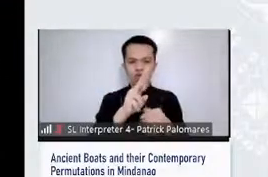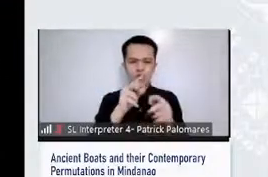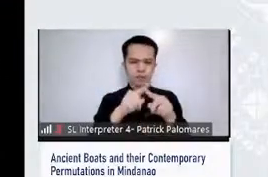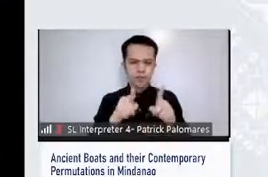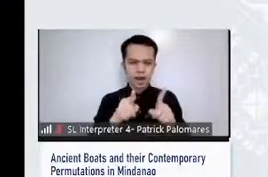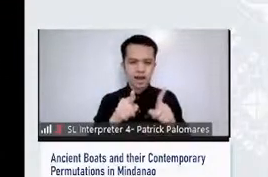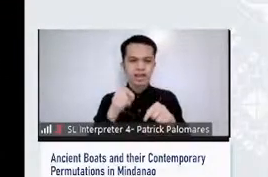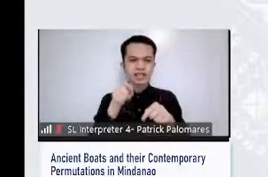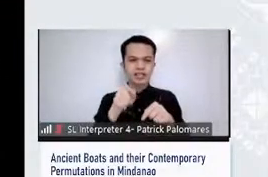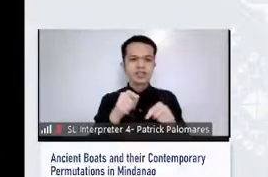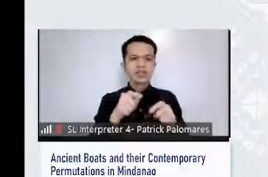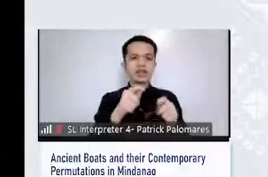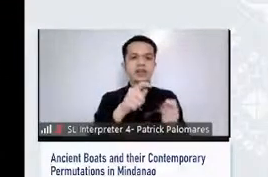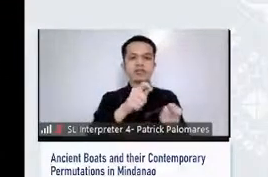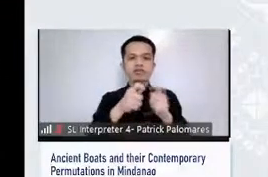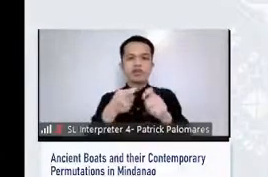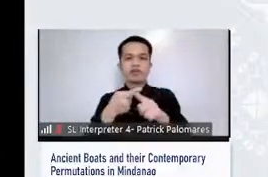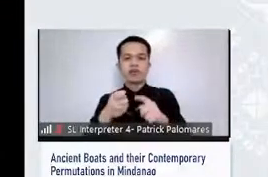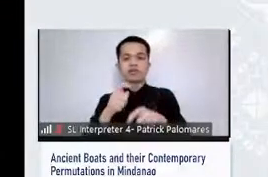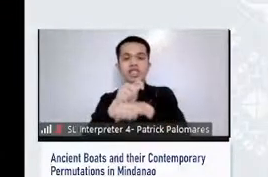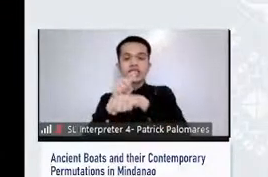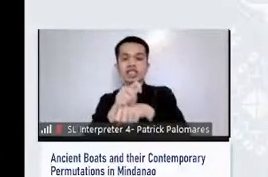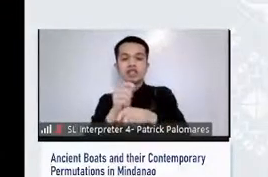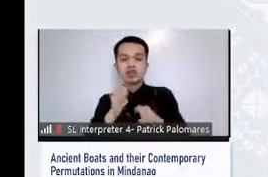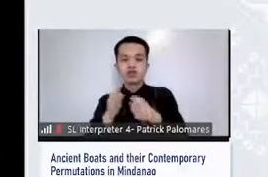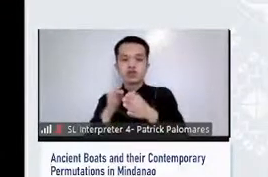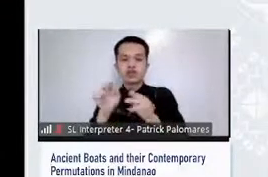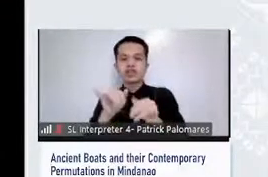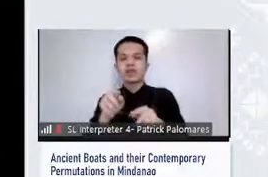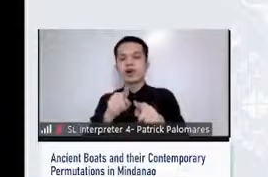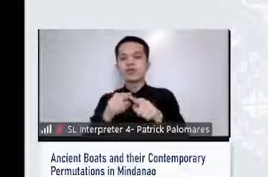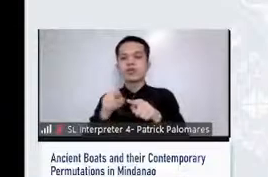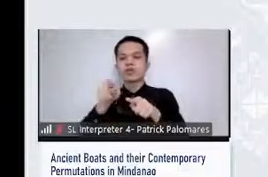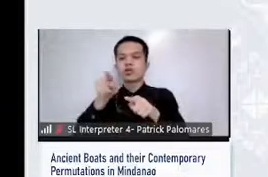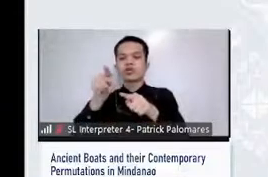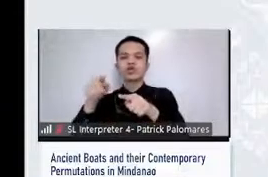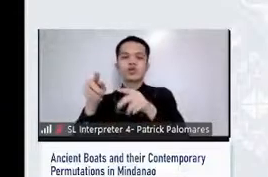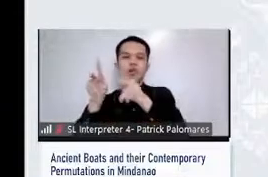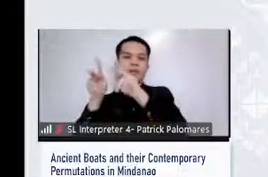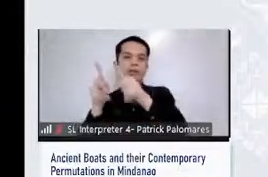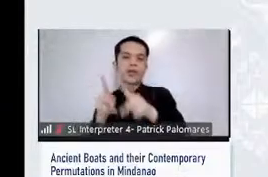traditional route and sailed via the east of Palawan, so they sailed here instead of here,